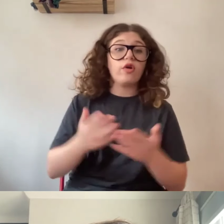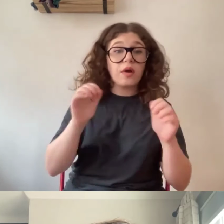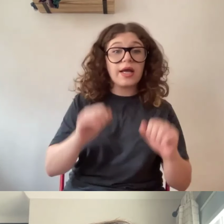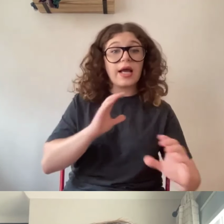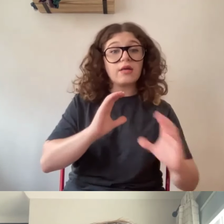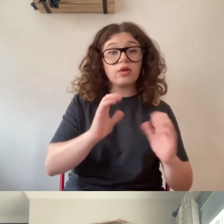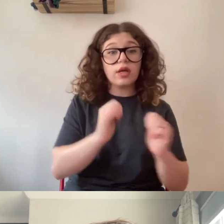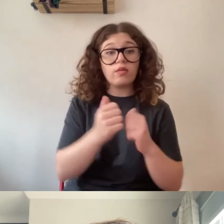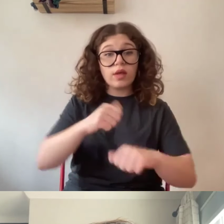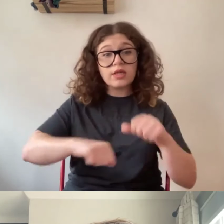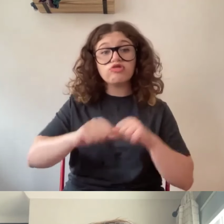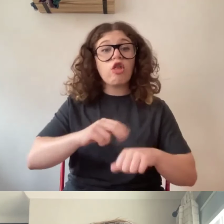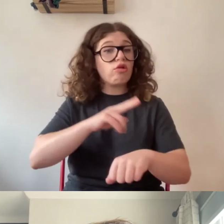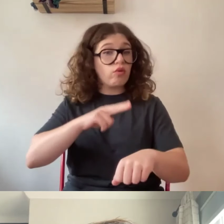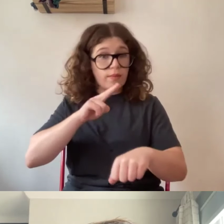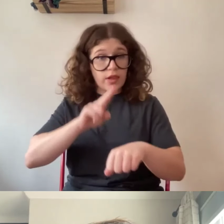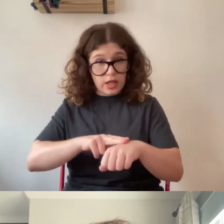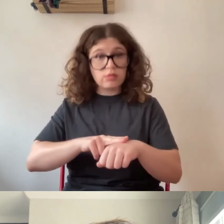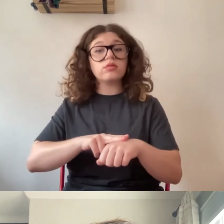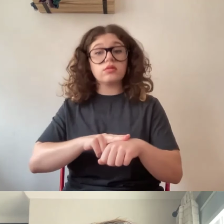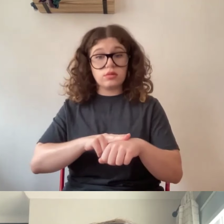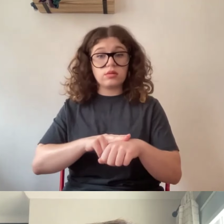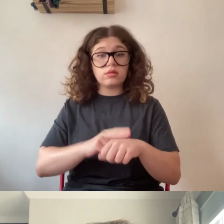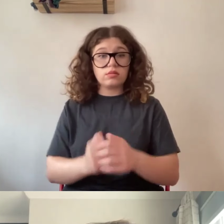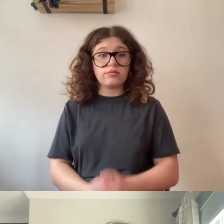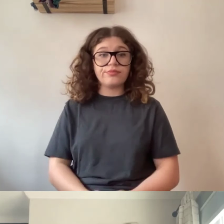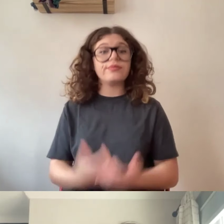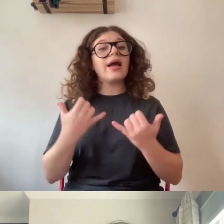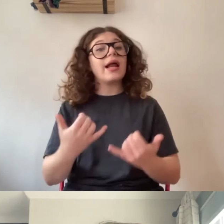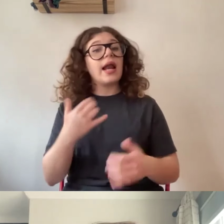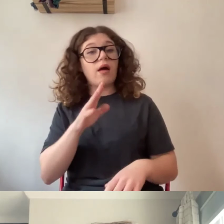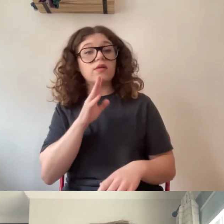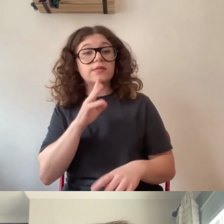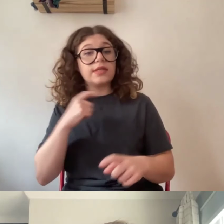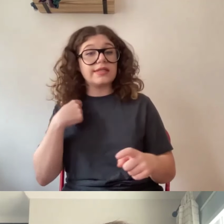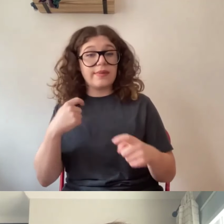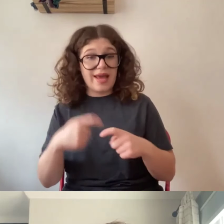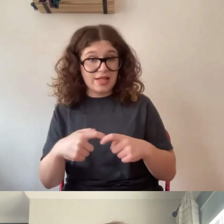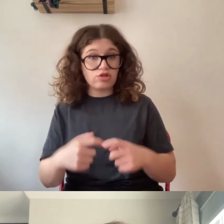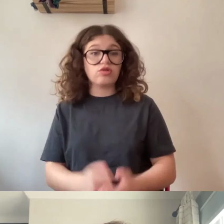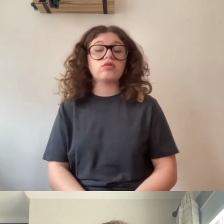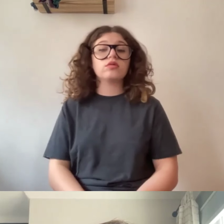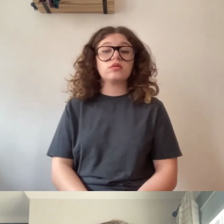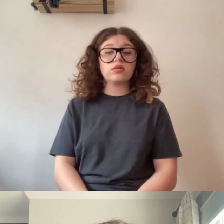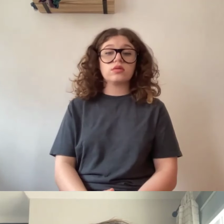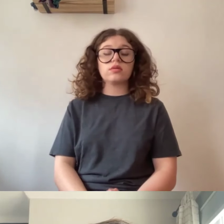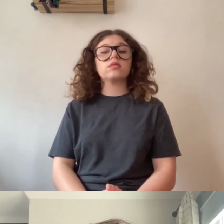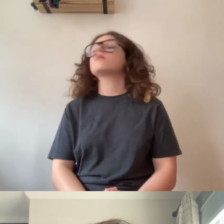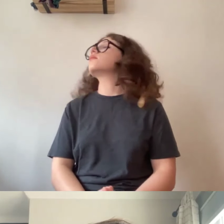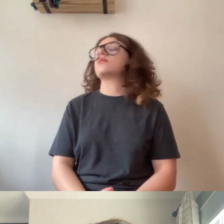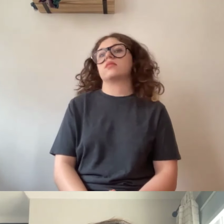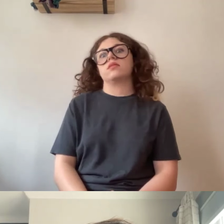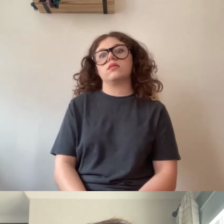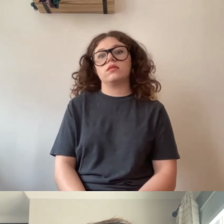each other normally. Si están enfrente de una computadora, lo único que tienen que hacer es